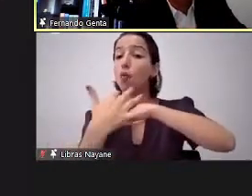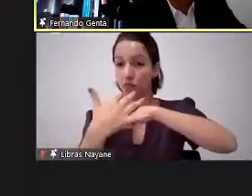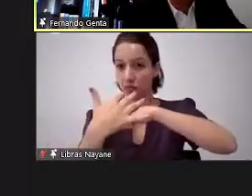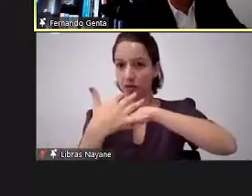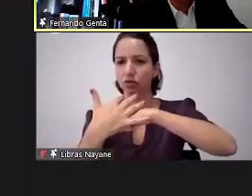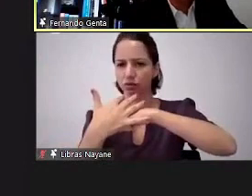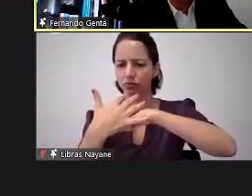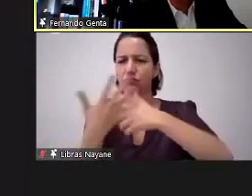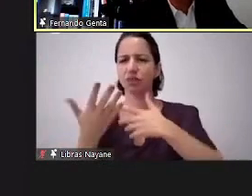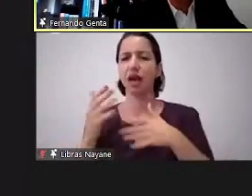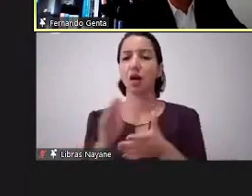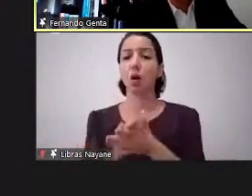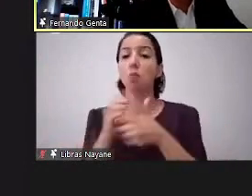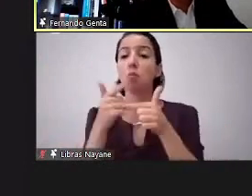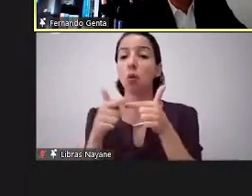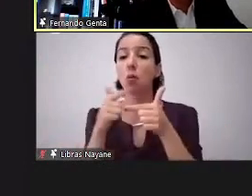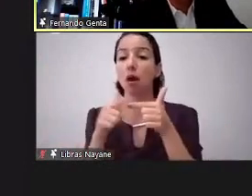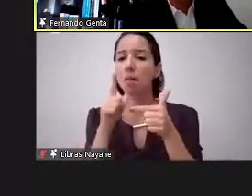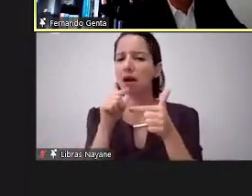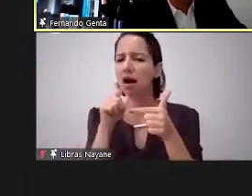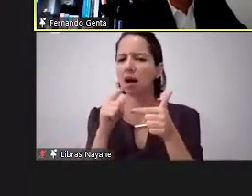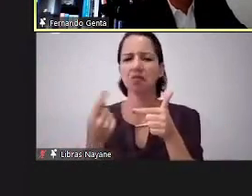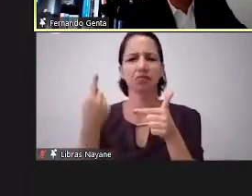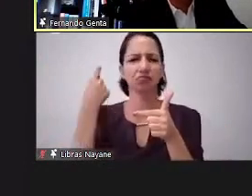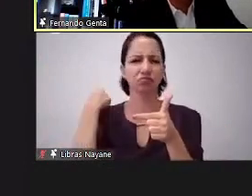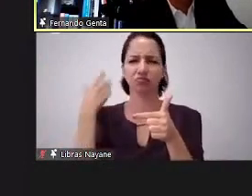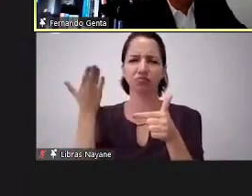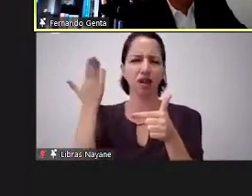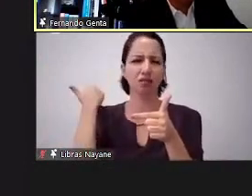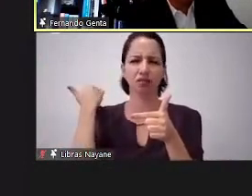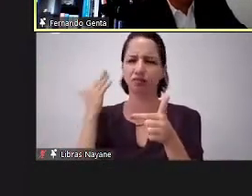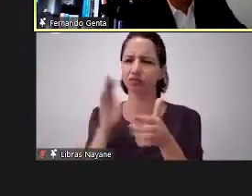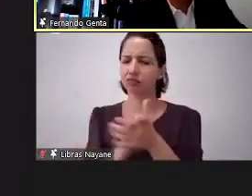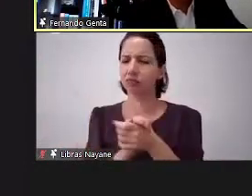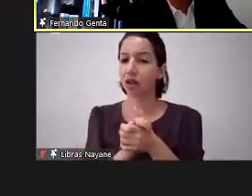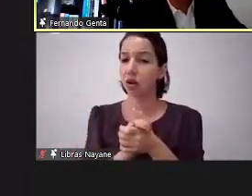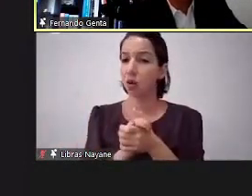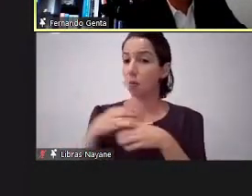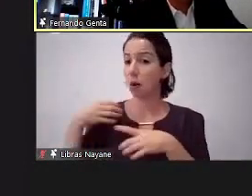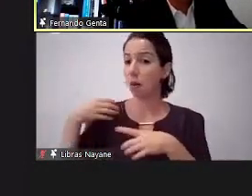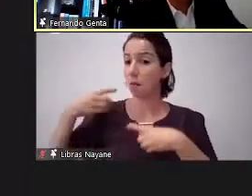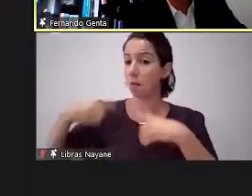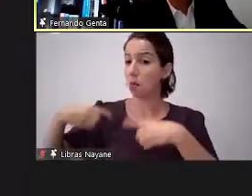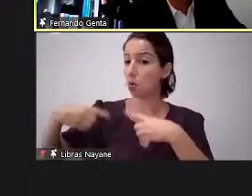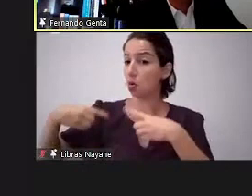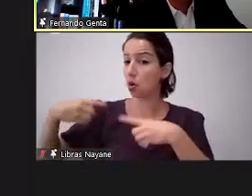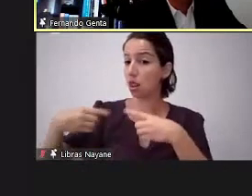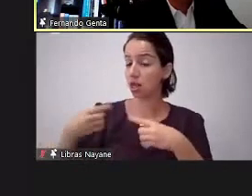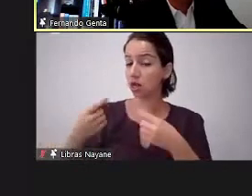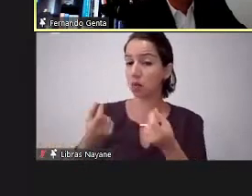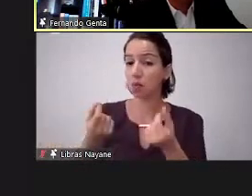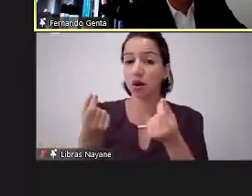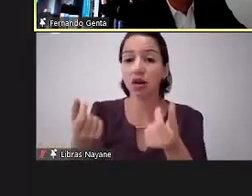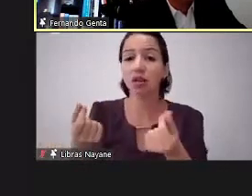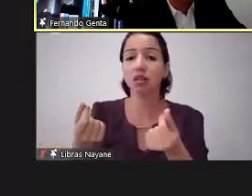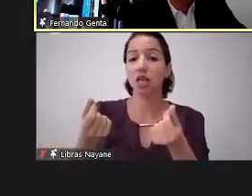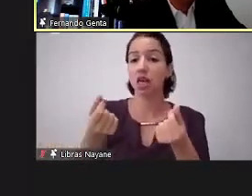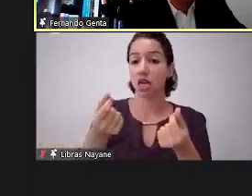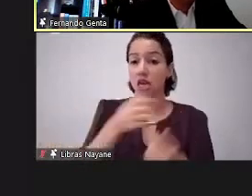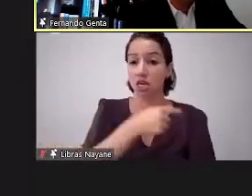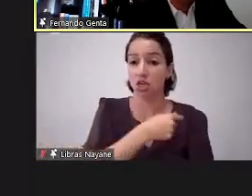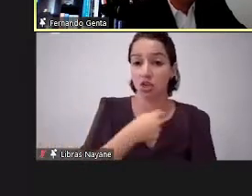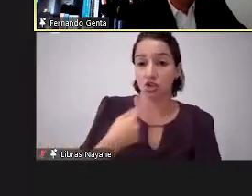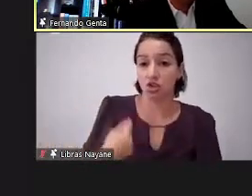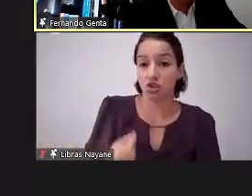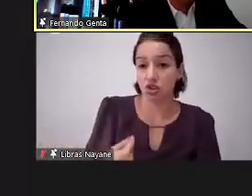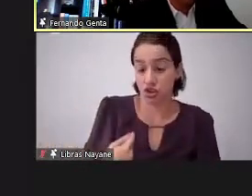general an overview. You see a monetary policy that is tighter.